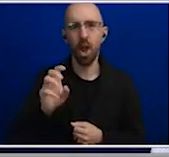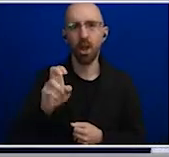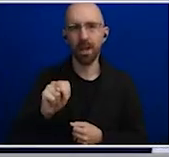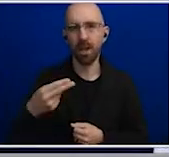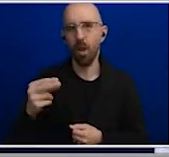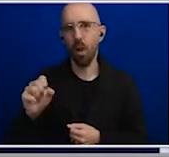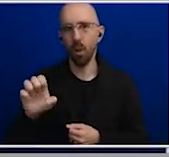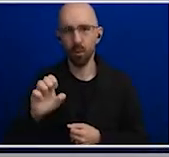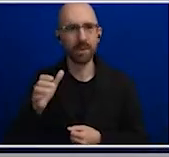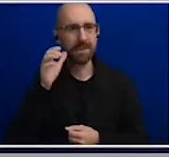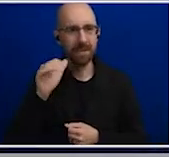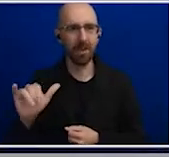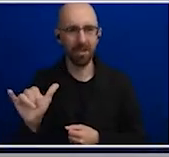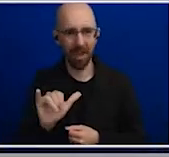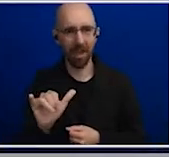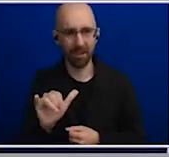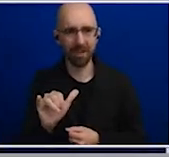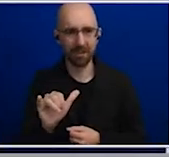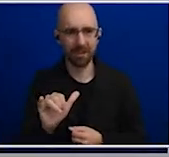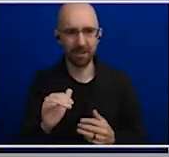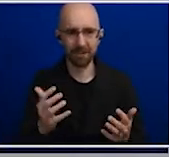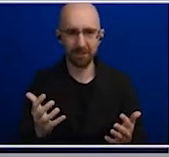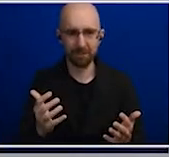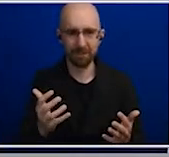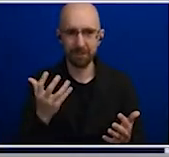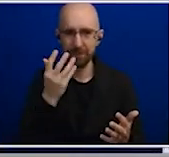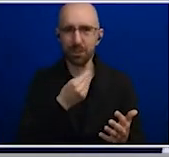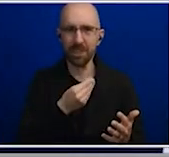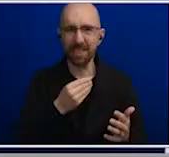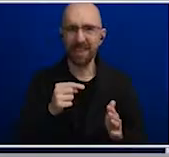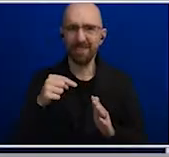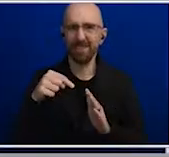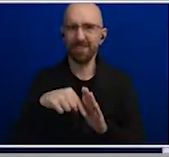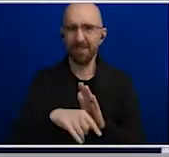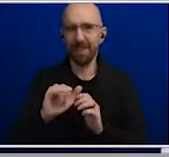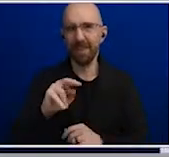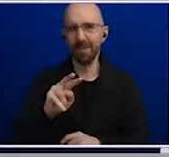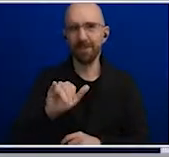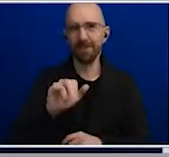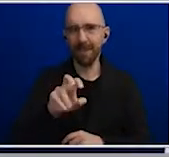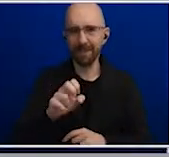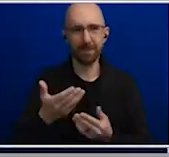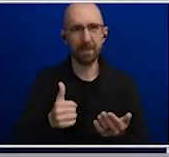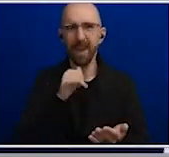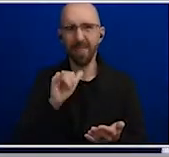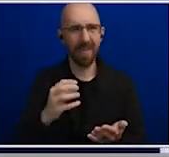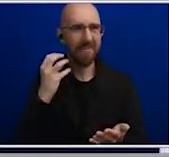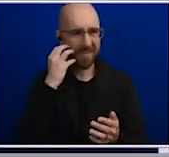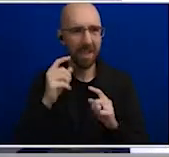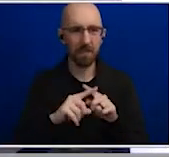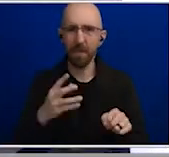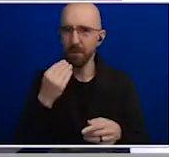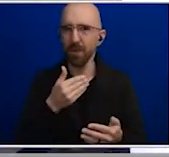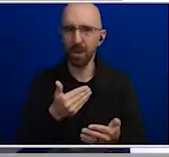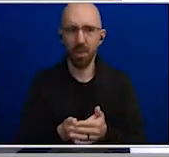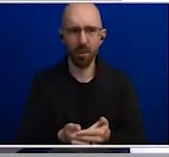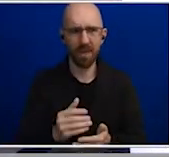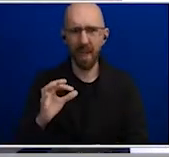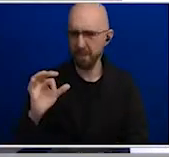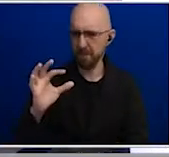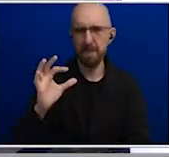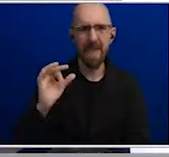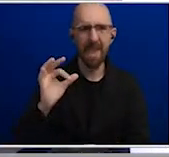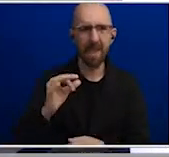sound pretty invasive. They may not be that big, but they're pretty close. How big are they? The tube